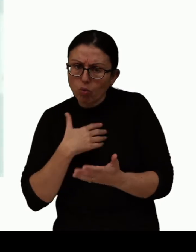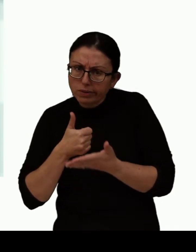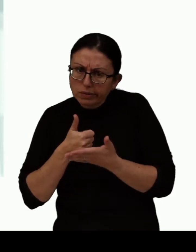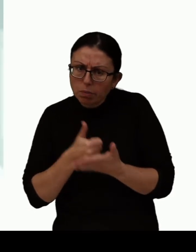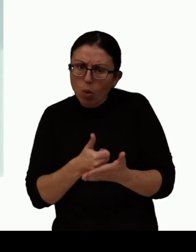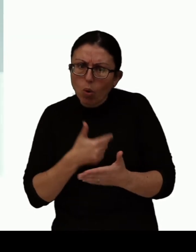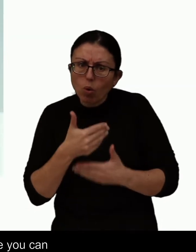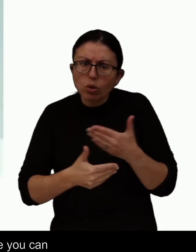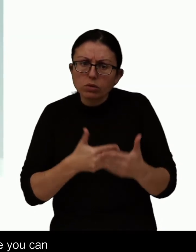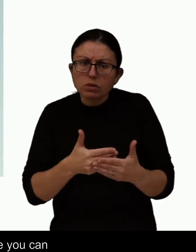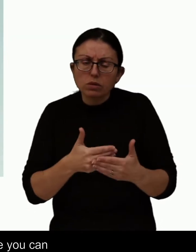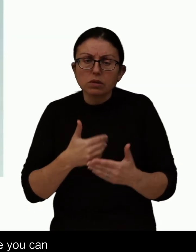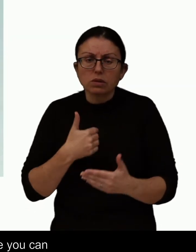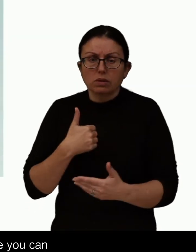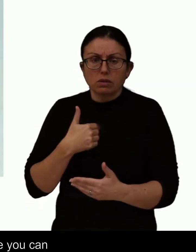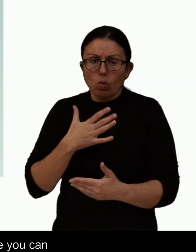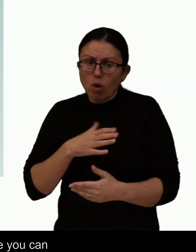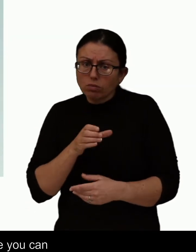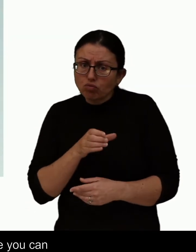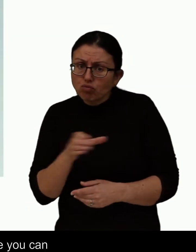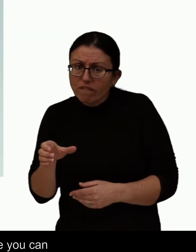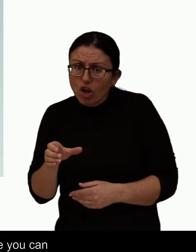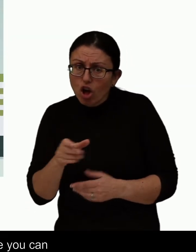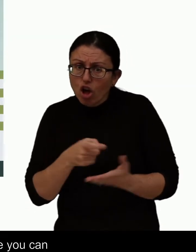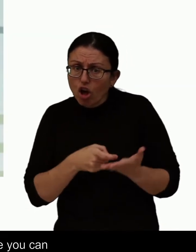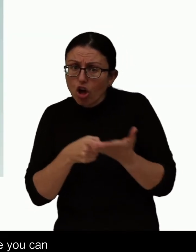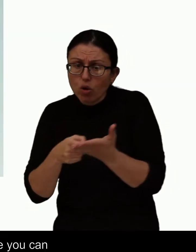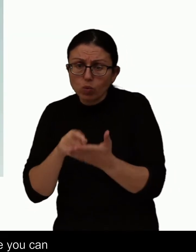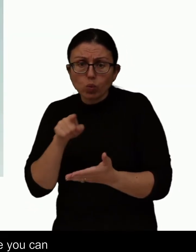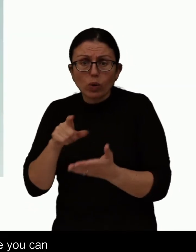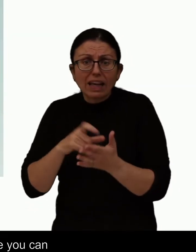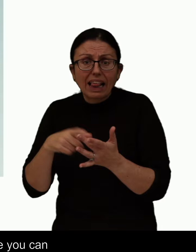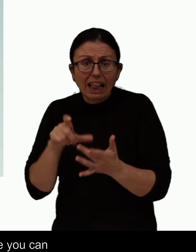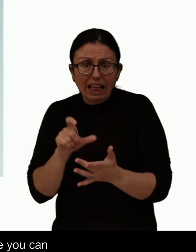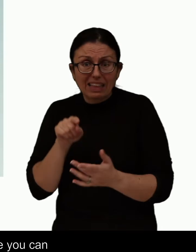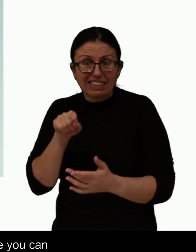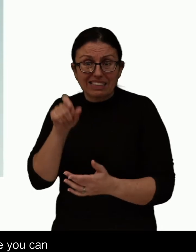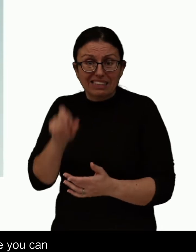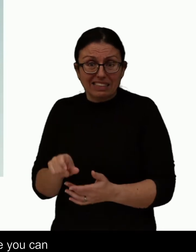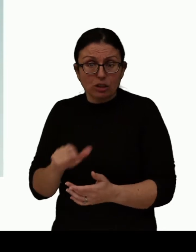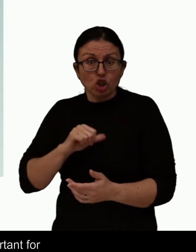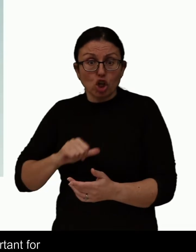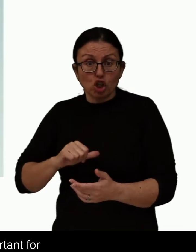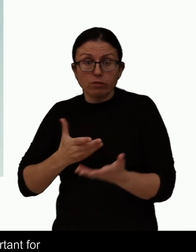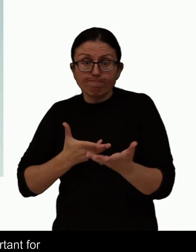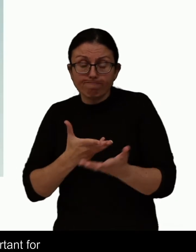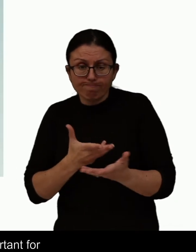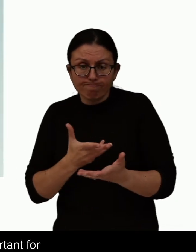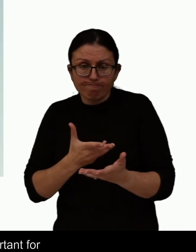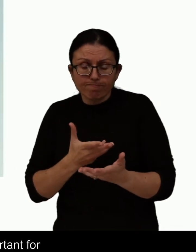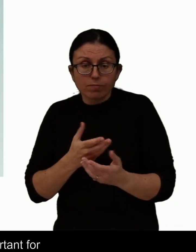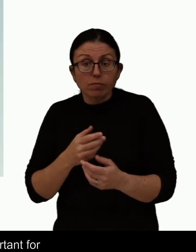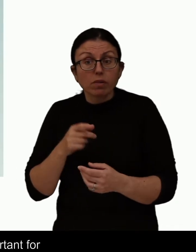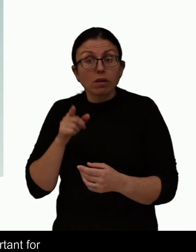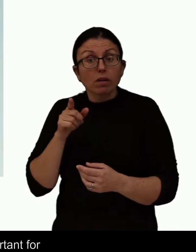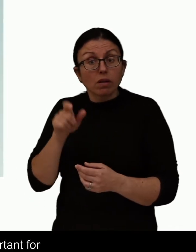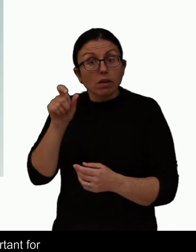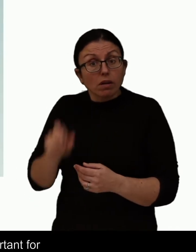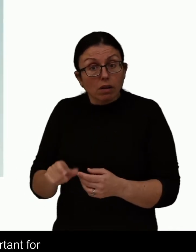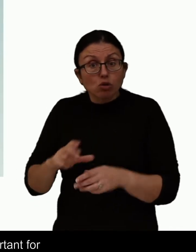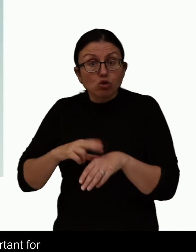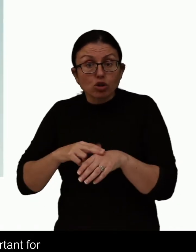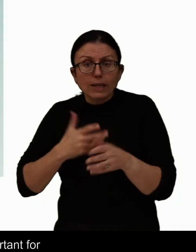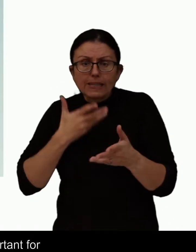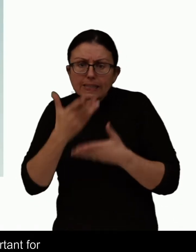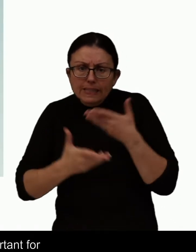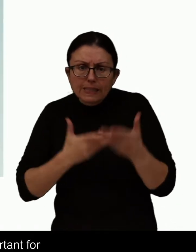this. I'd like to refer you to a clinic where you can speak to a surgeon about your treatment options. Peter's GP explains that it's